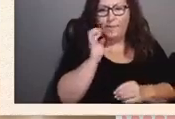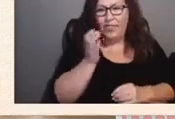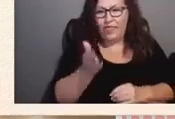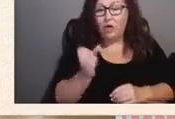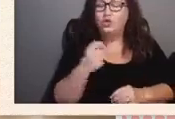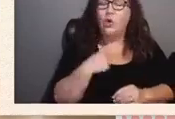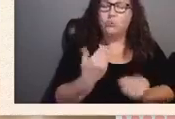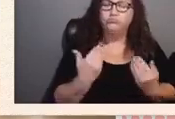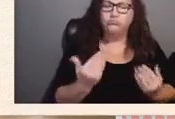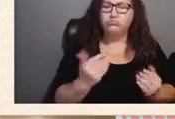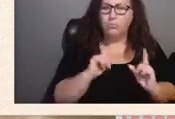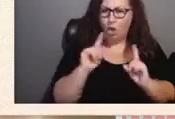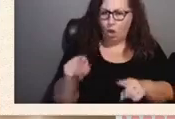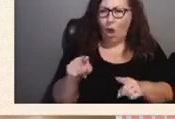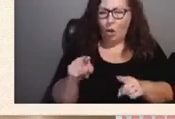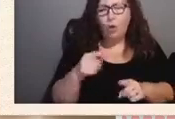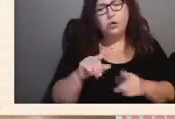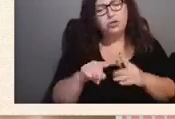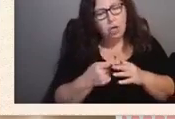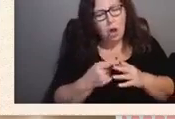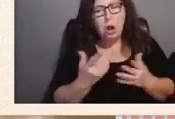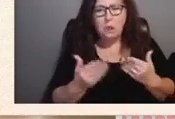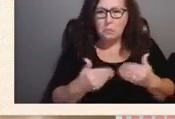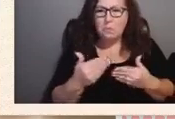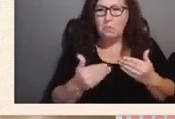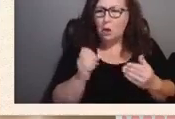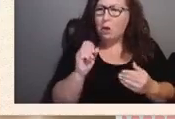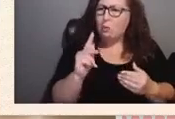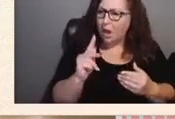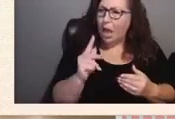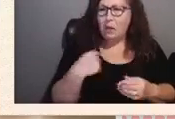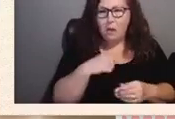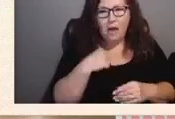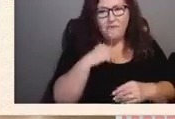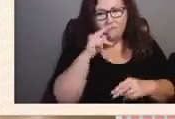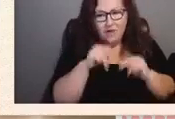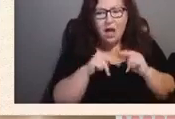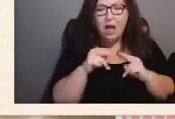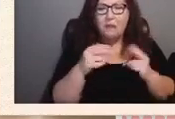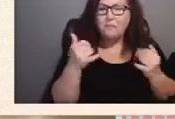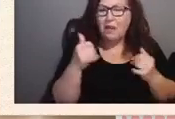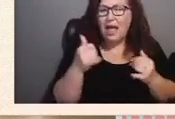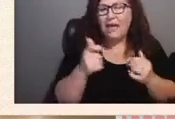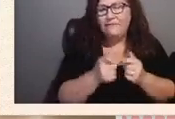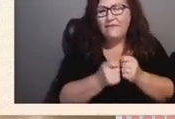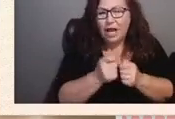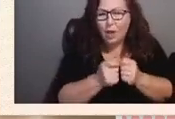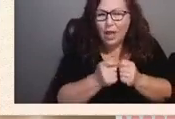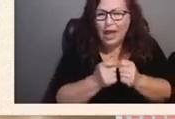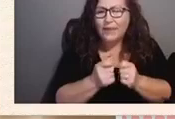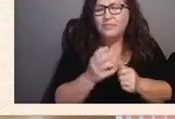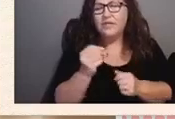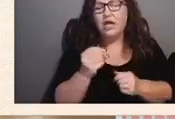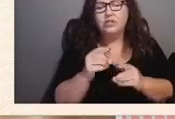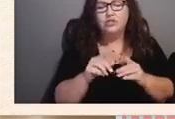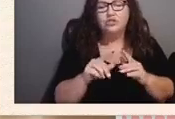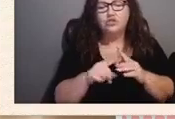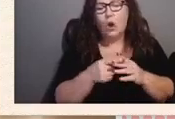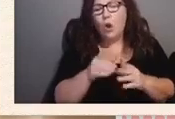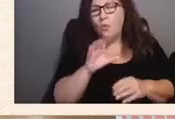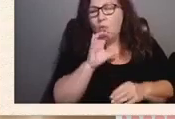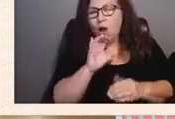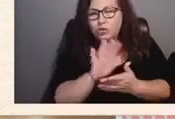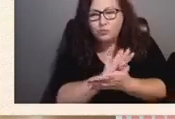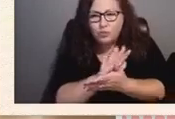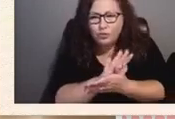and it started out okay. We were having fun, playing like video games, and then we started watching a movie. And then